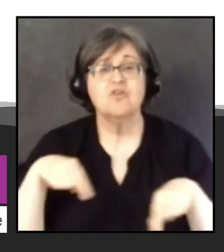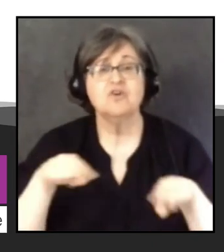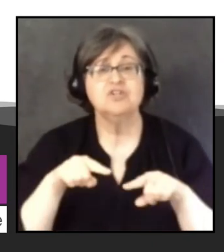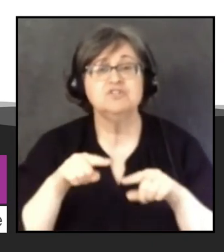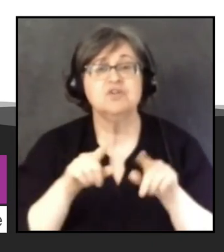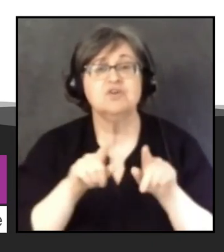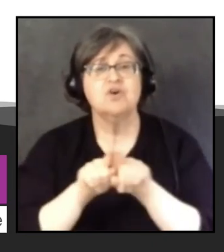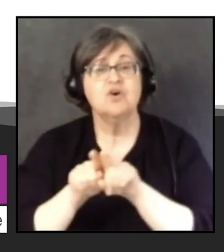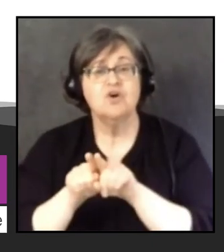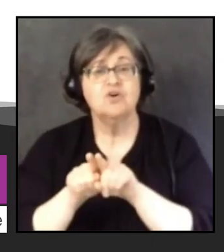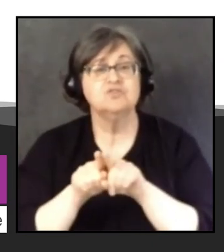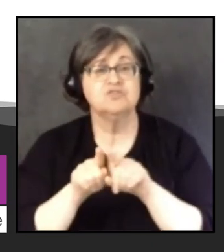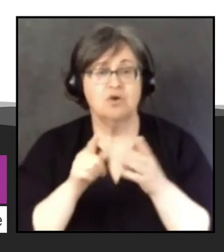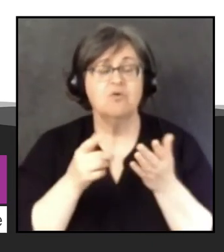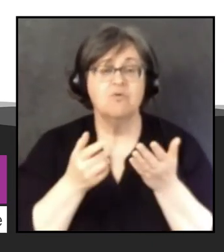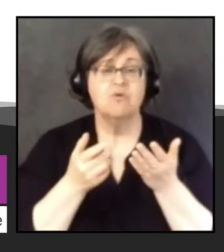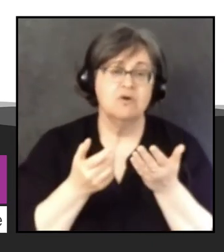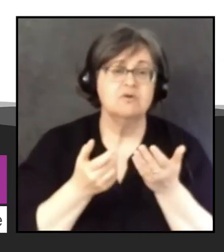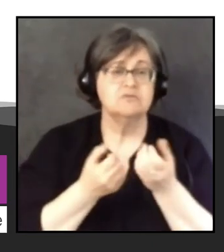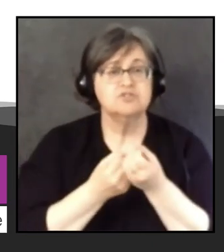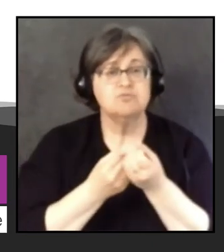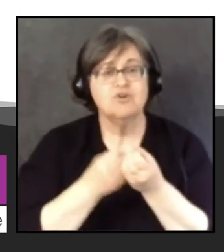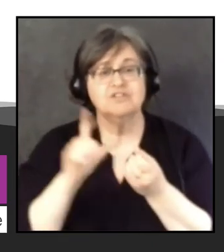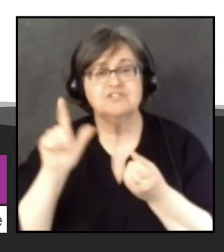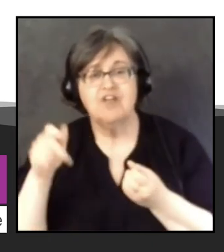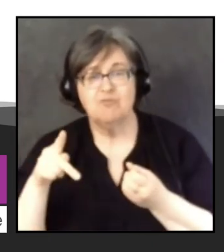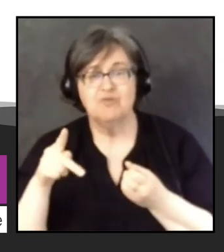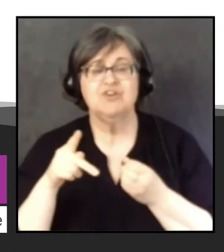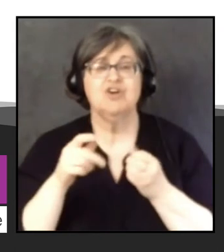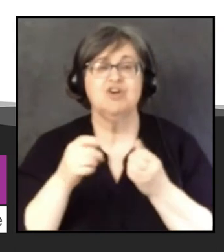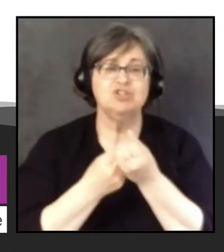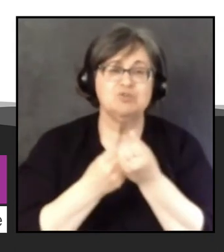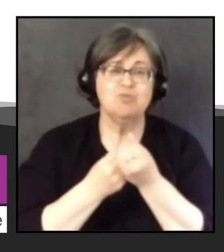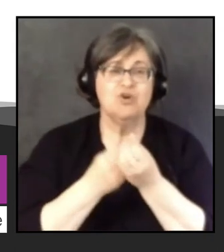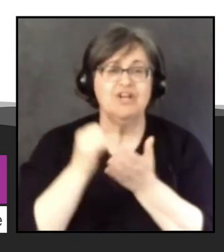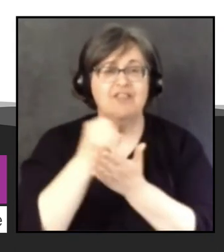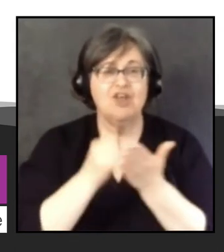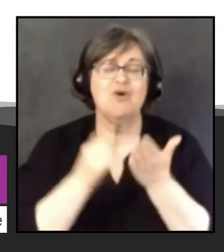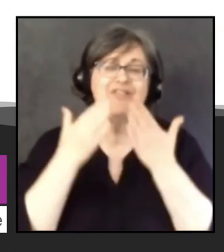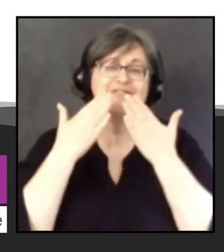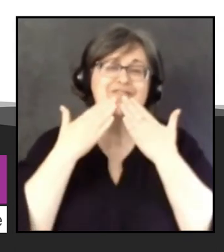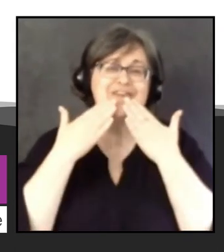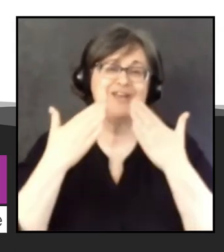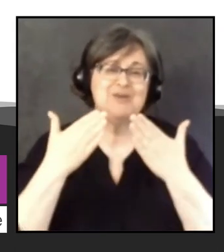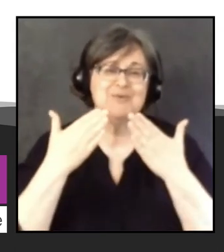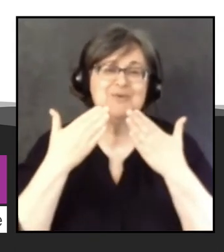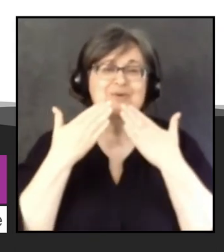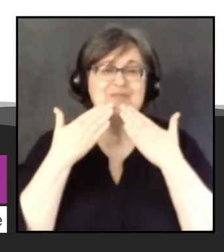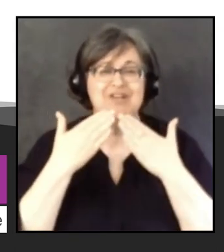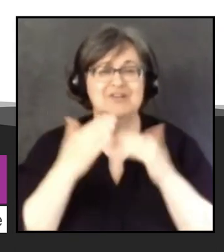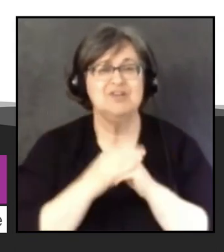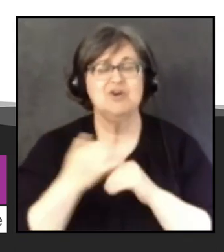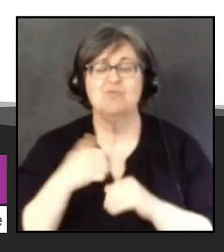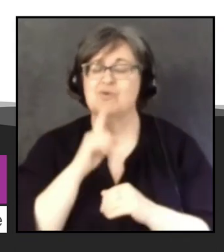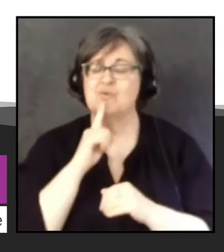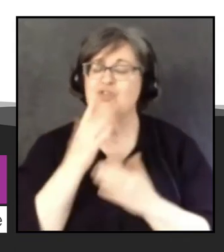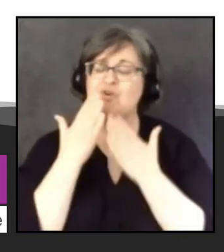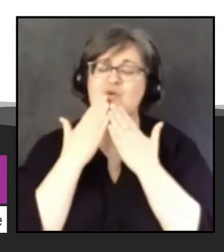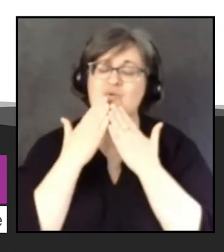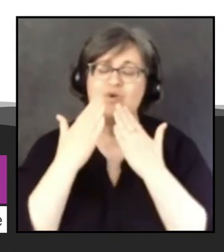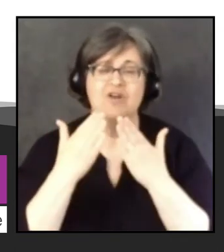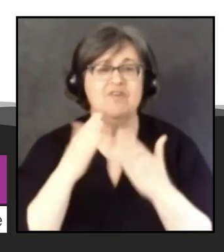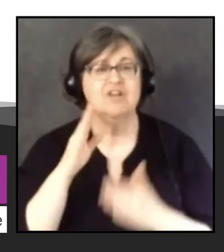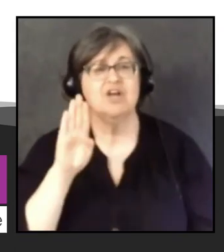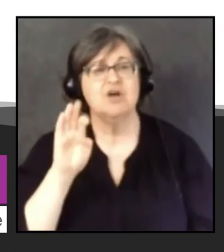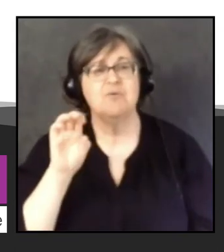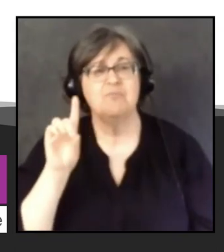the LP or in one way or another are supporting the arts, thank you. We're immensely grateful to the